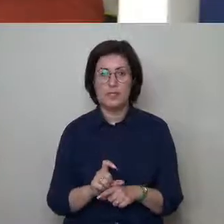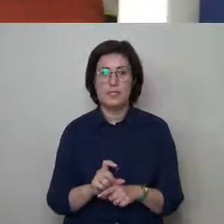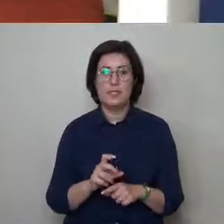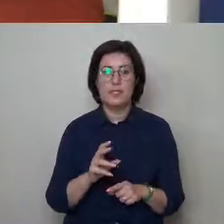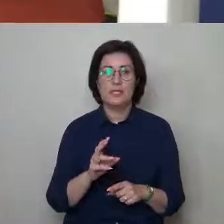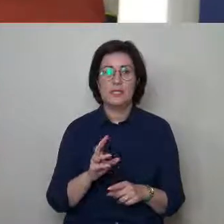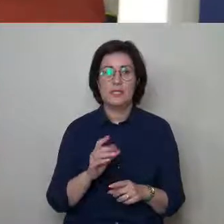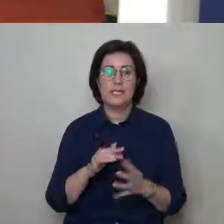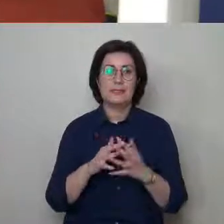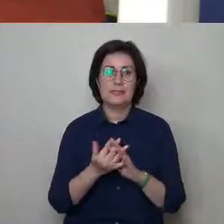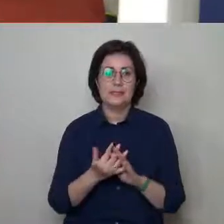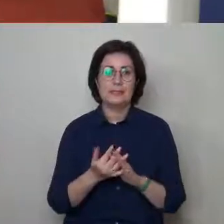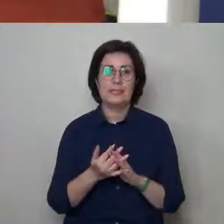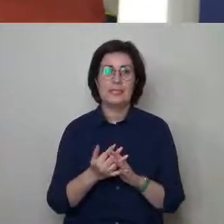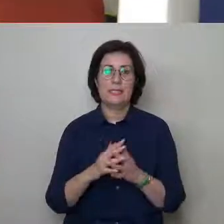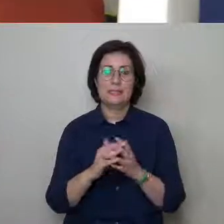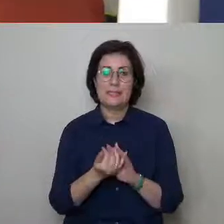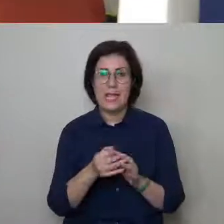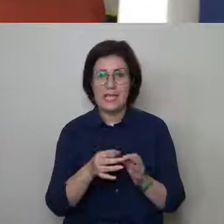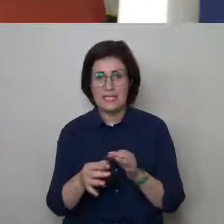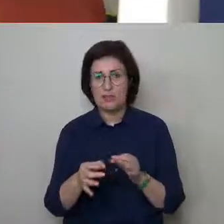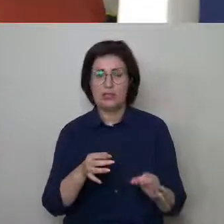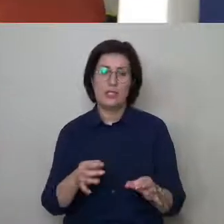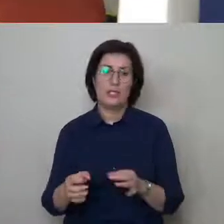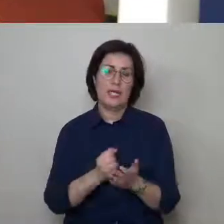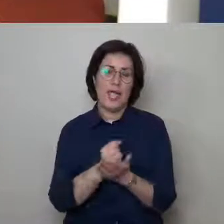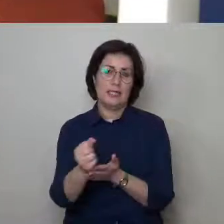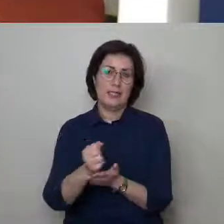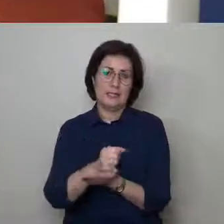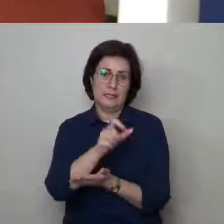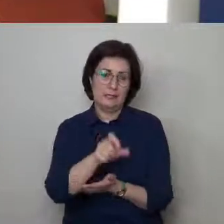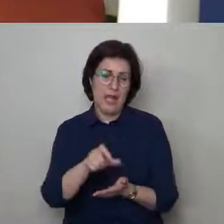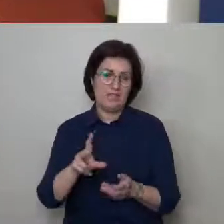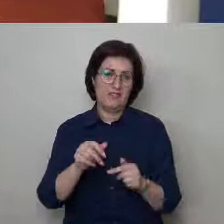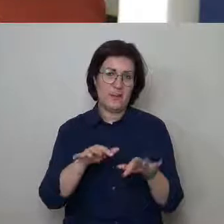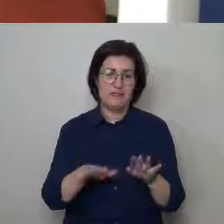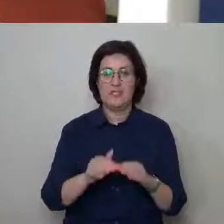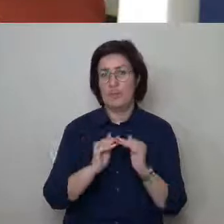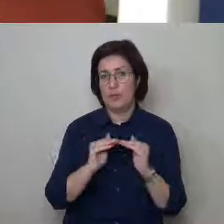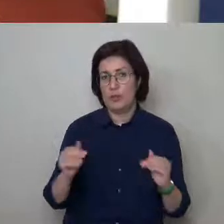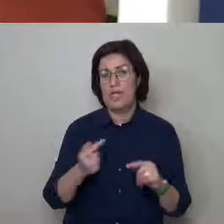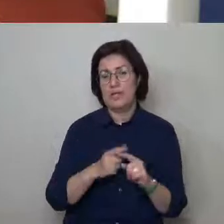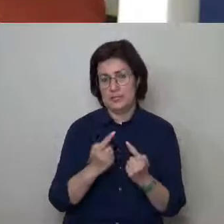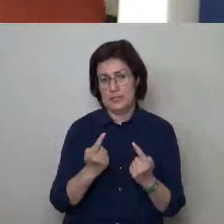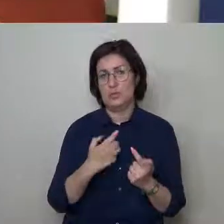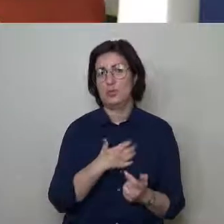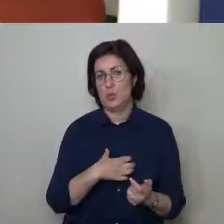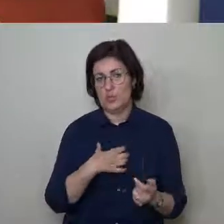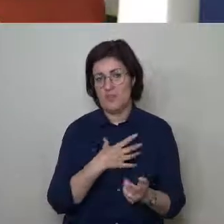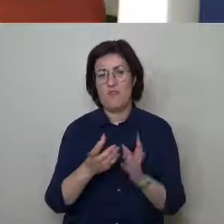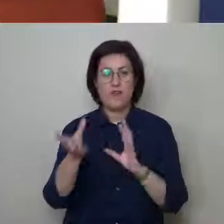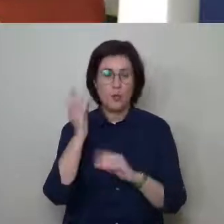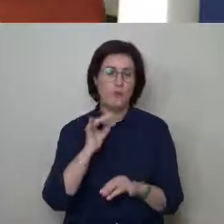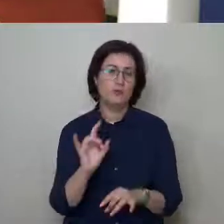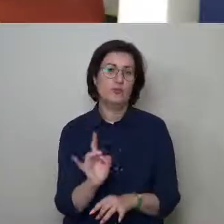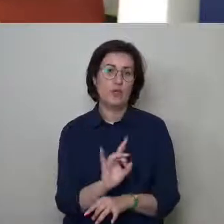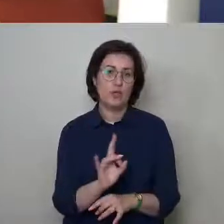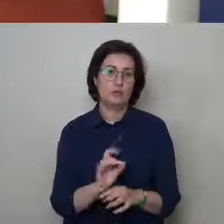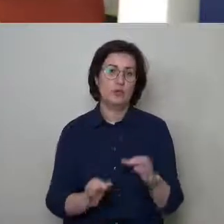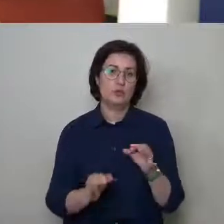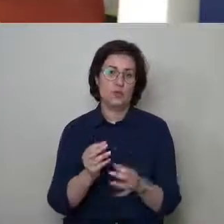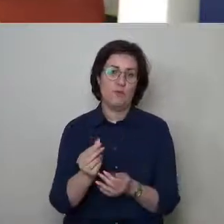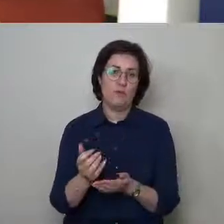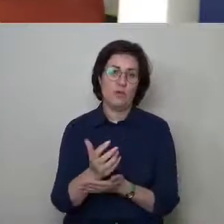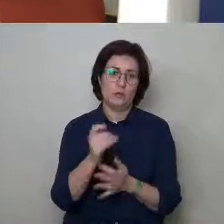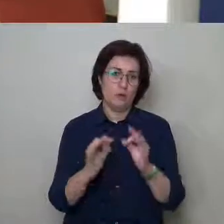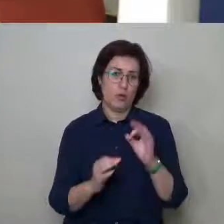this way, especially for the village candidates on the local level, that's of course quite important, especially